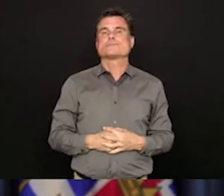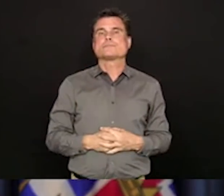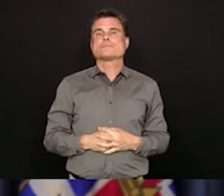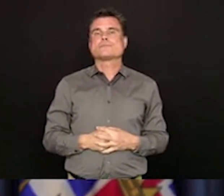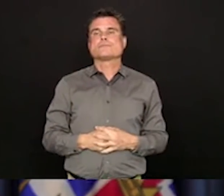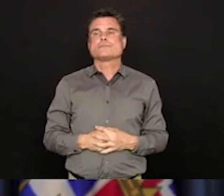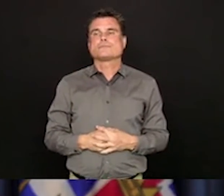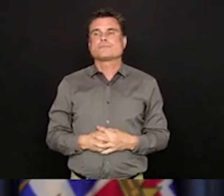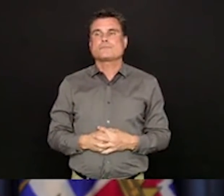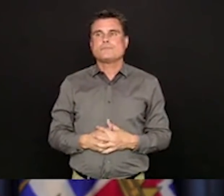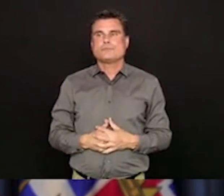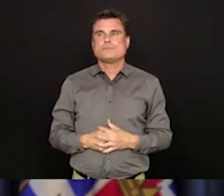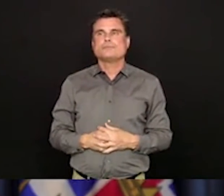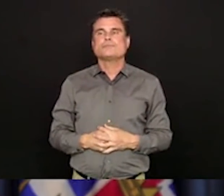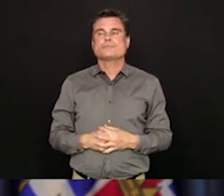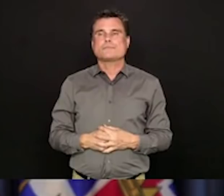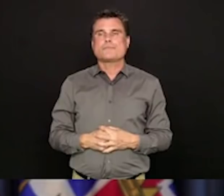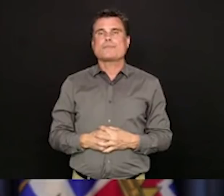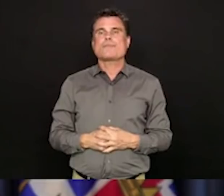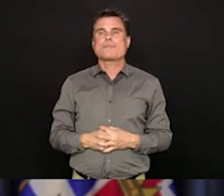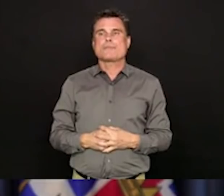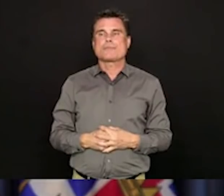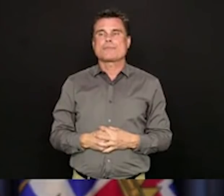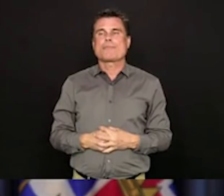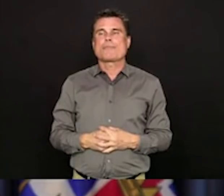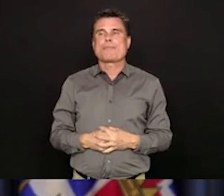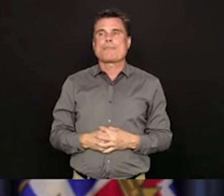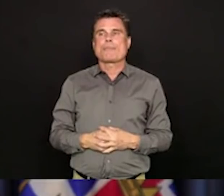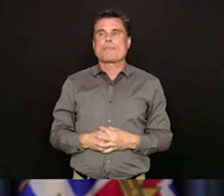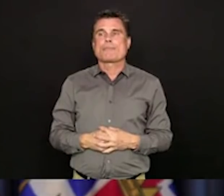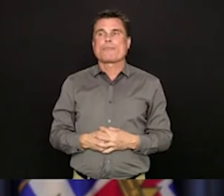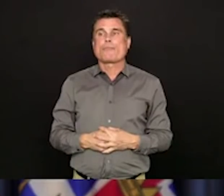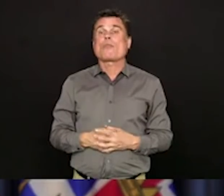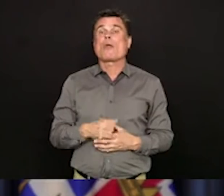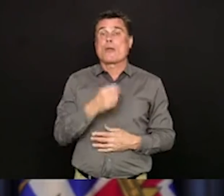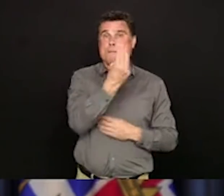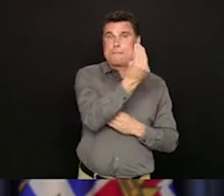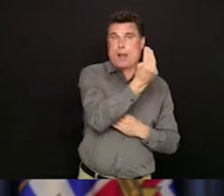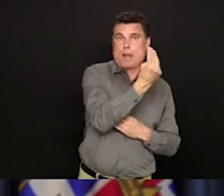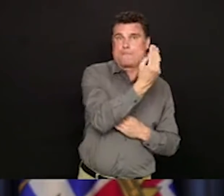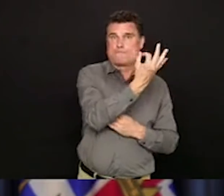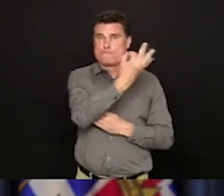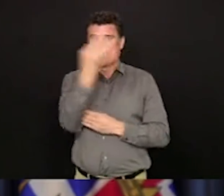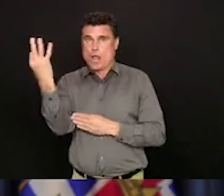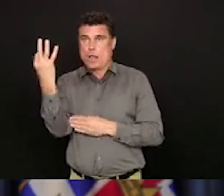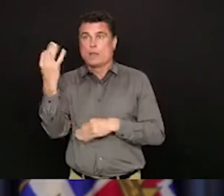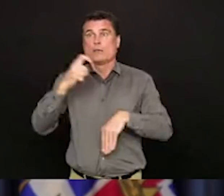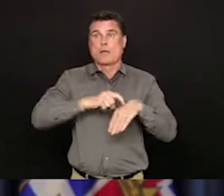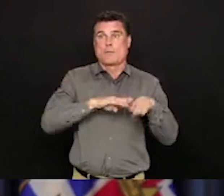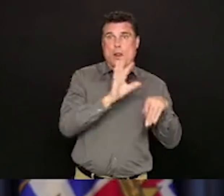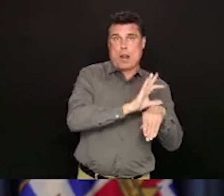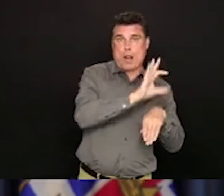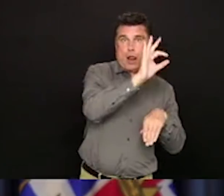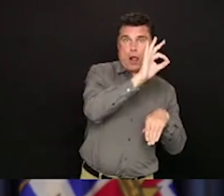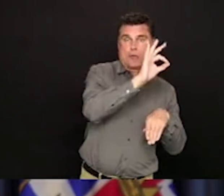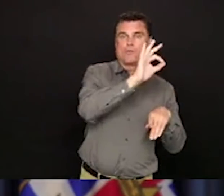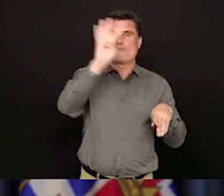1-833-674-5007, and that is Monday to Friday, 9 a.m. to 4 p.m. And in Punjabi,